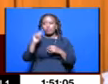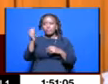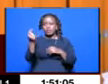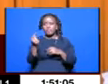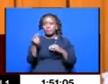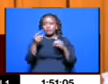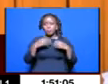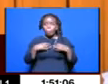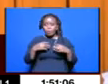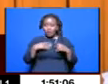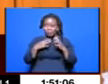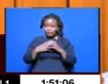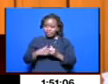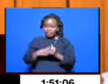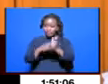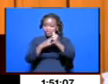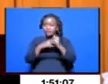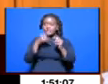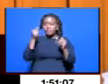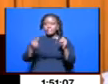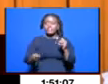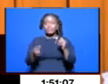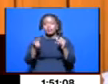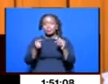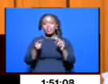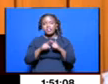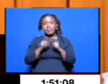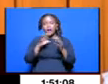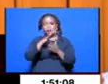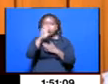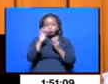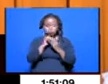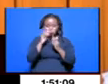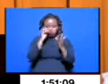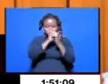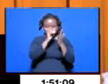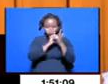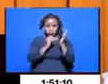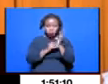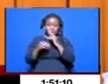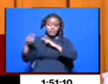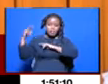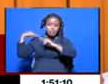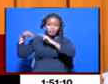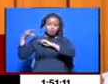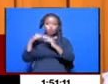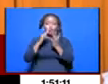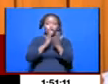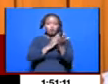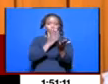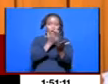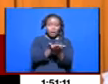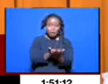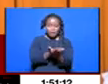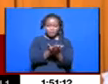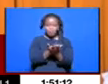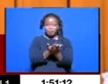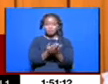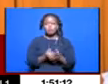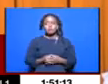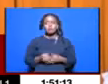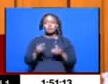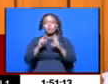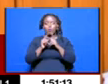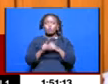lead judgment aptly captured the history and background of the appeals before us. She has